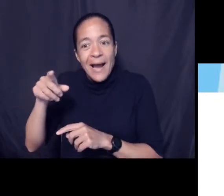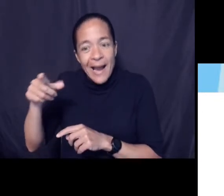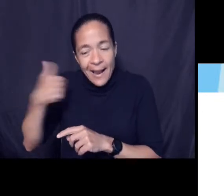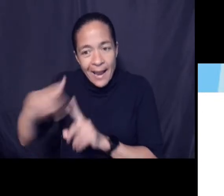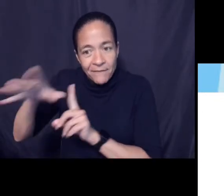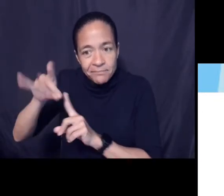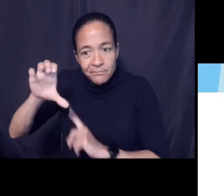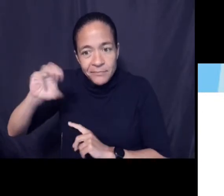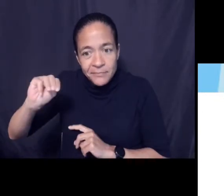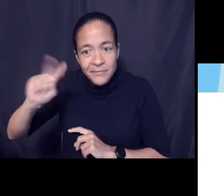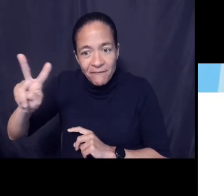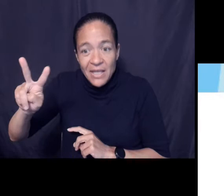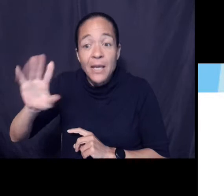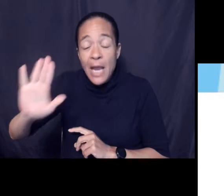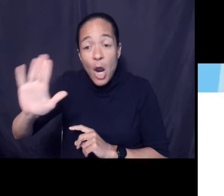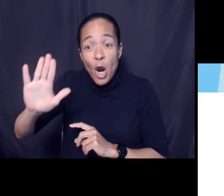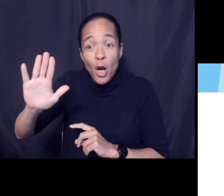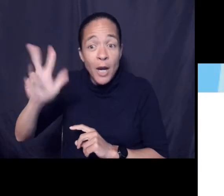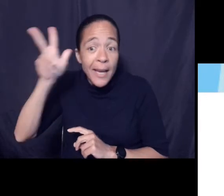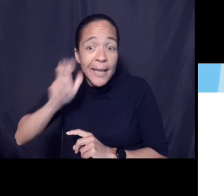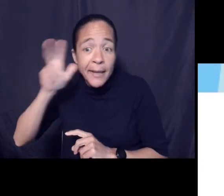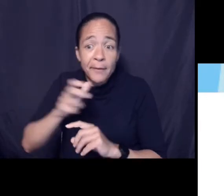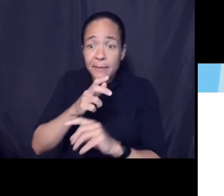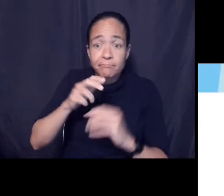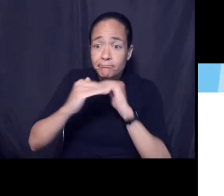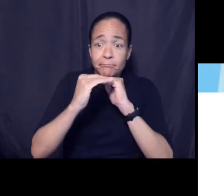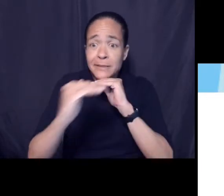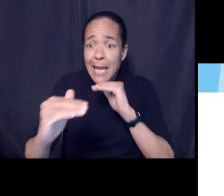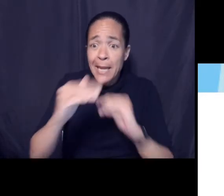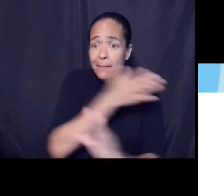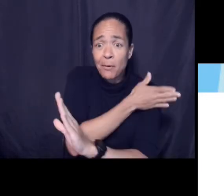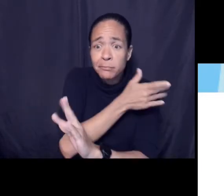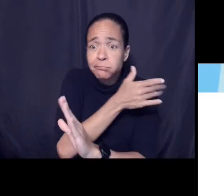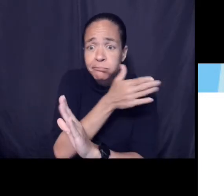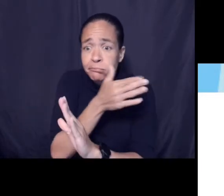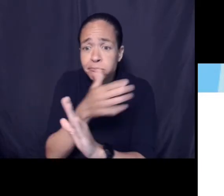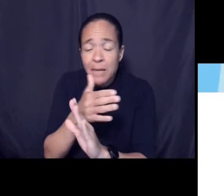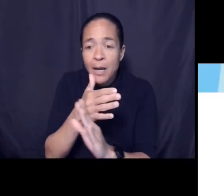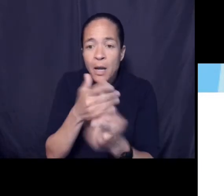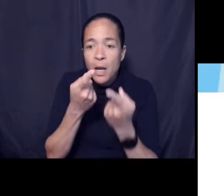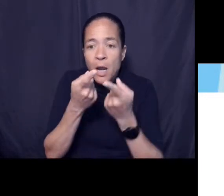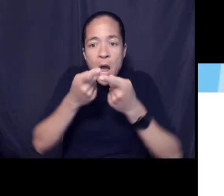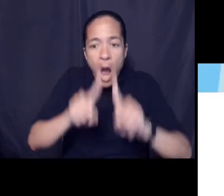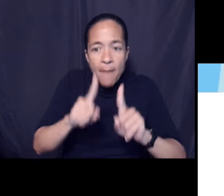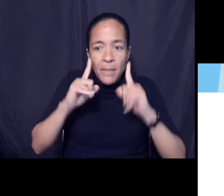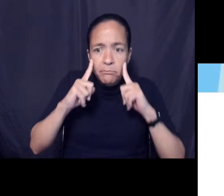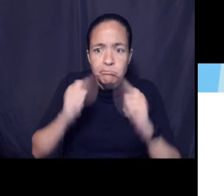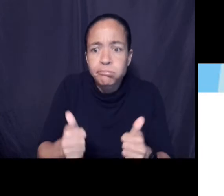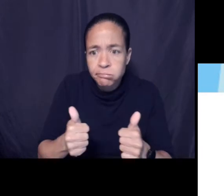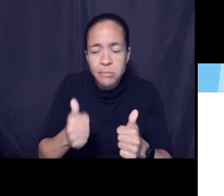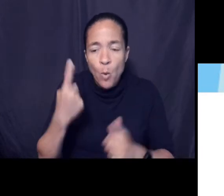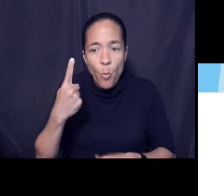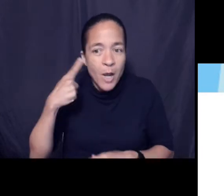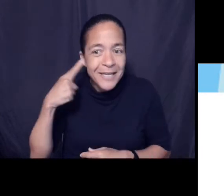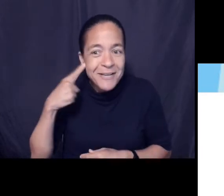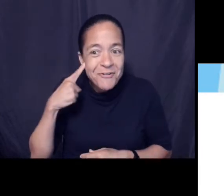infection whose hearing had been stable for a very long time. And then she suddenly lost the hearing